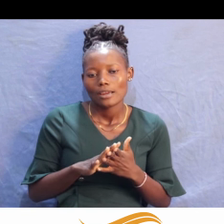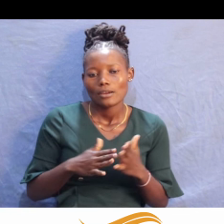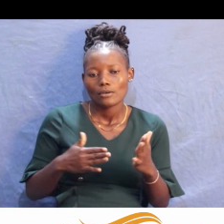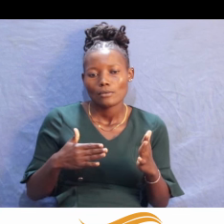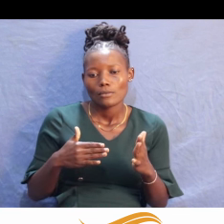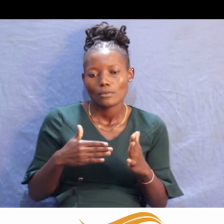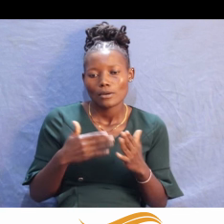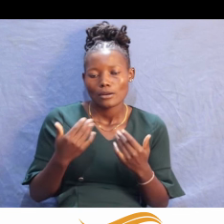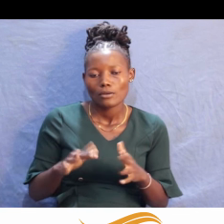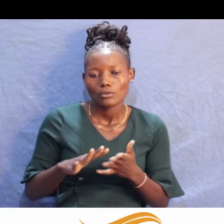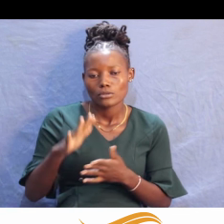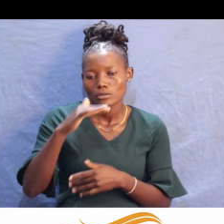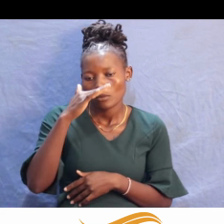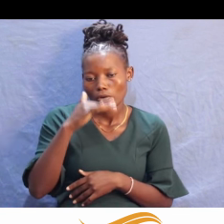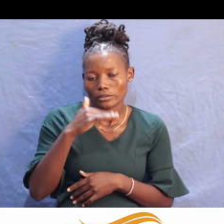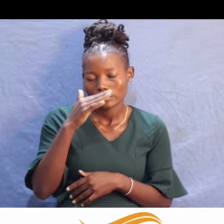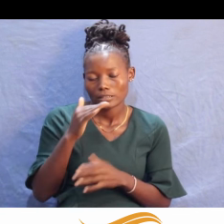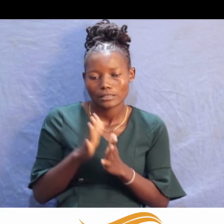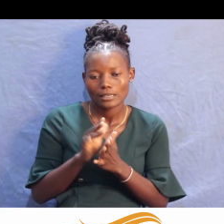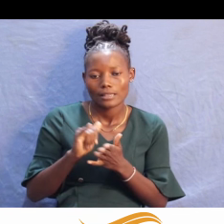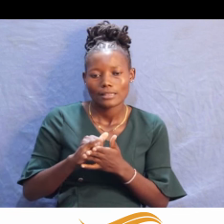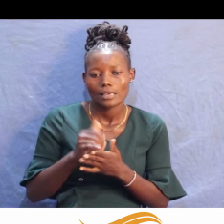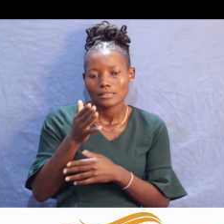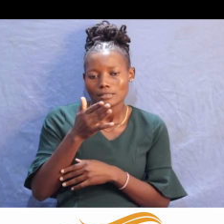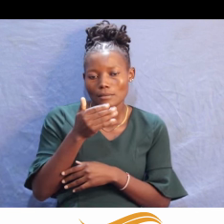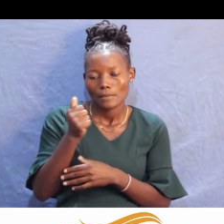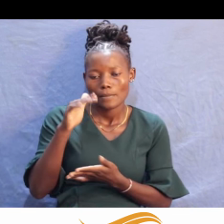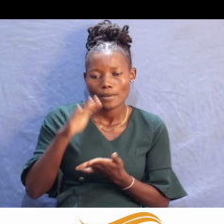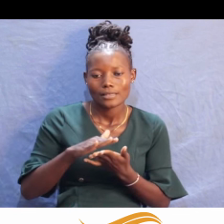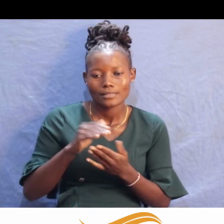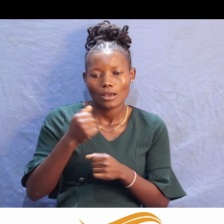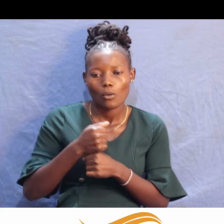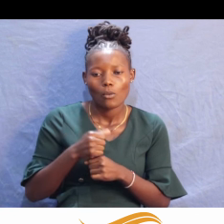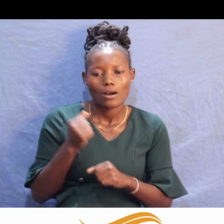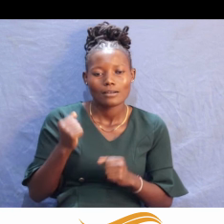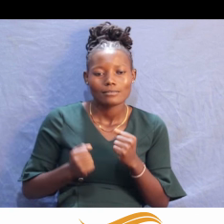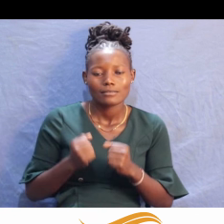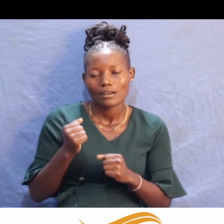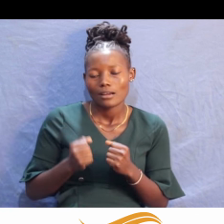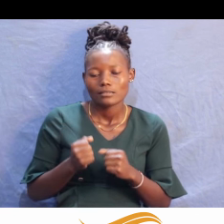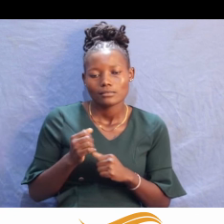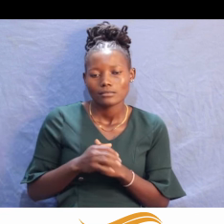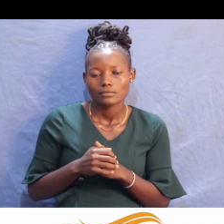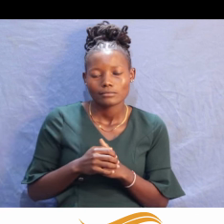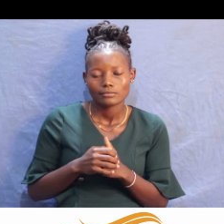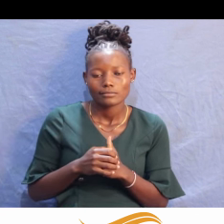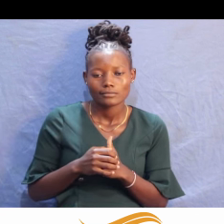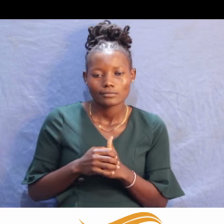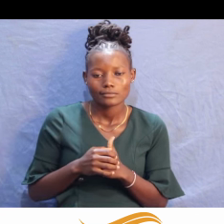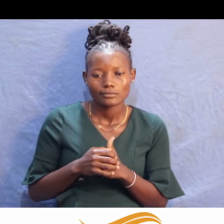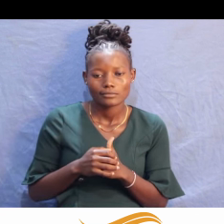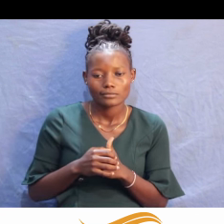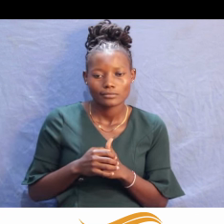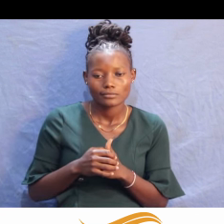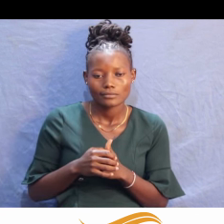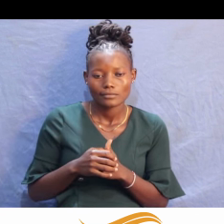more efficiently, thus doing better work. And this, again, this would be running, weightlifting, soccer, not so